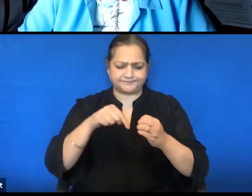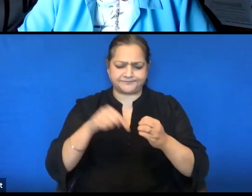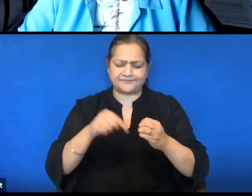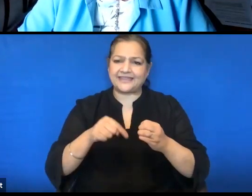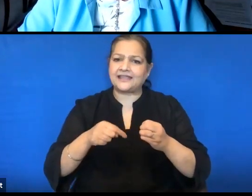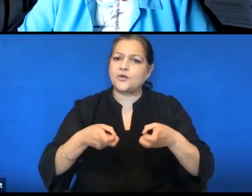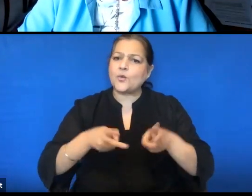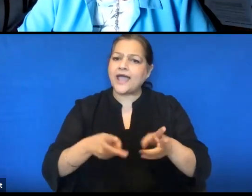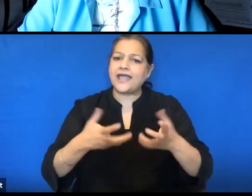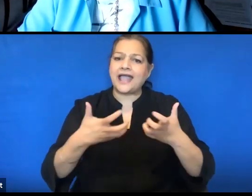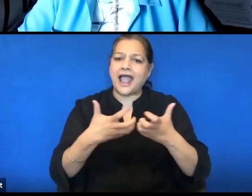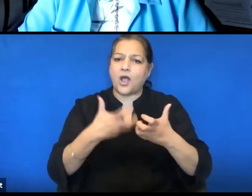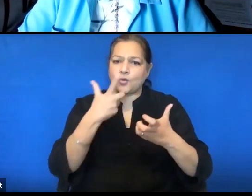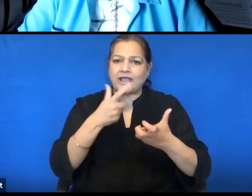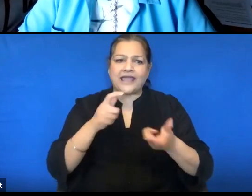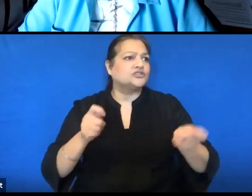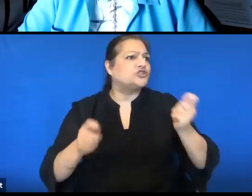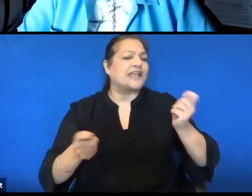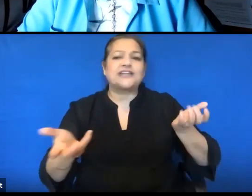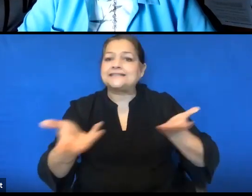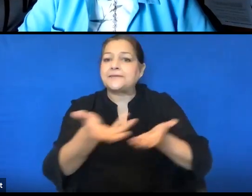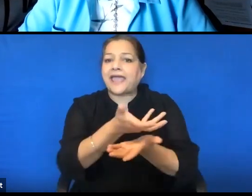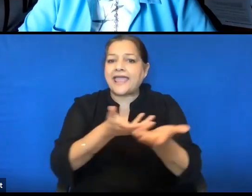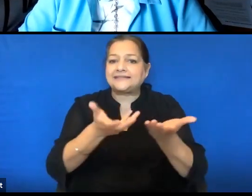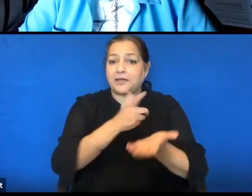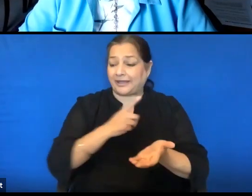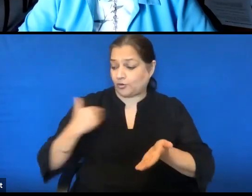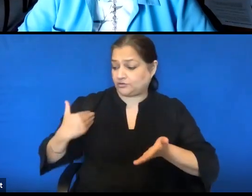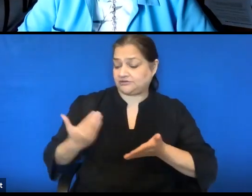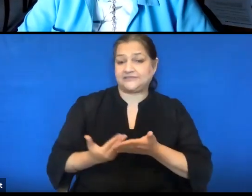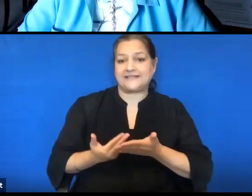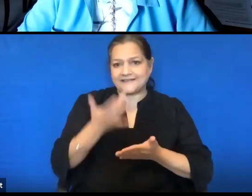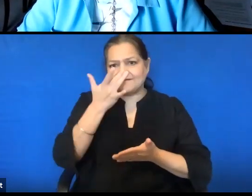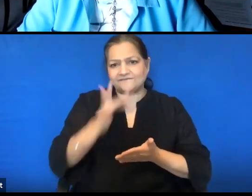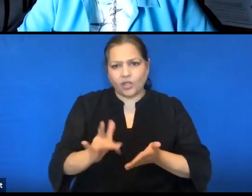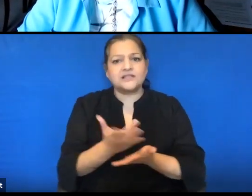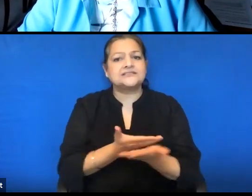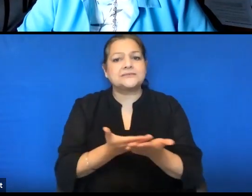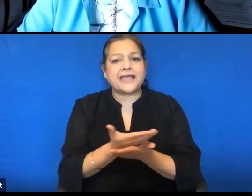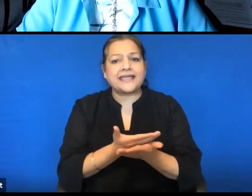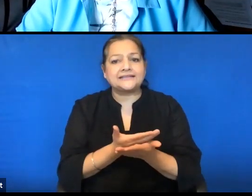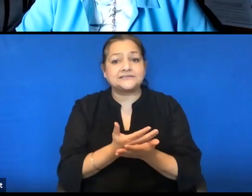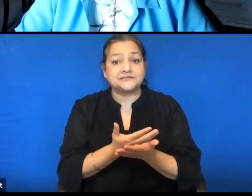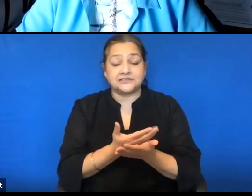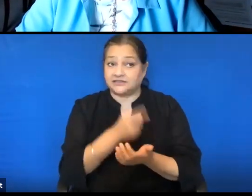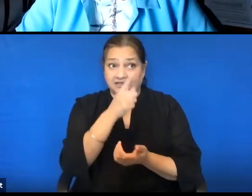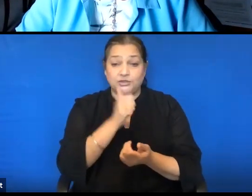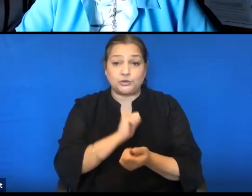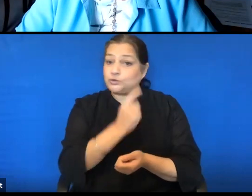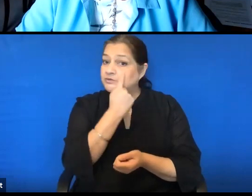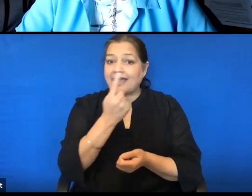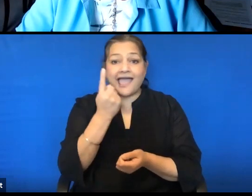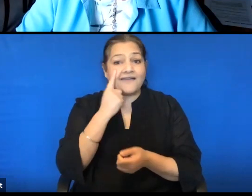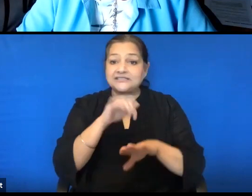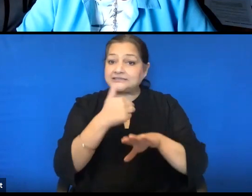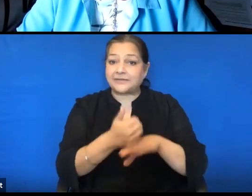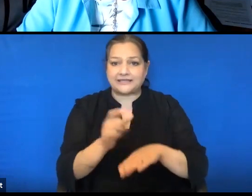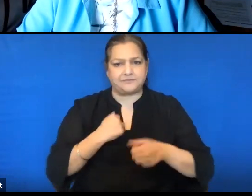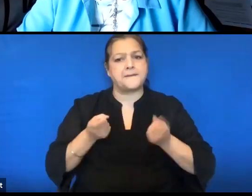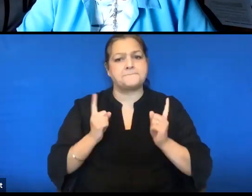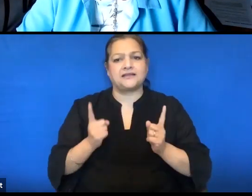change the debate on this, because it is a false debate that is being had on terms that are not evidence-based. My master's was in comparative education